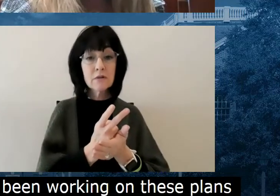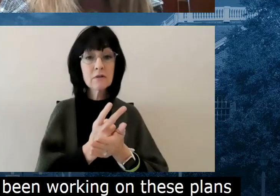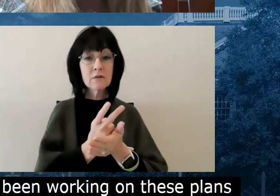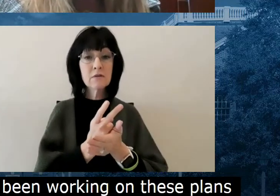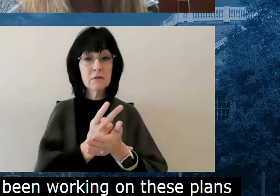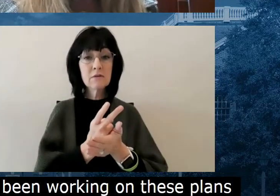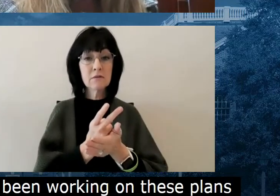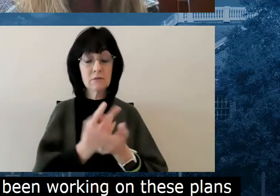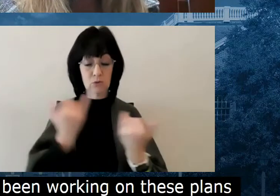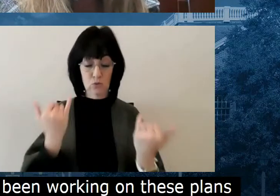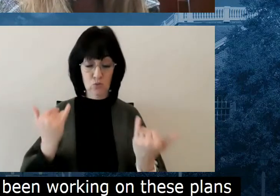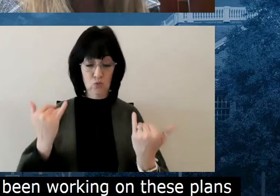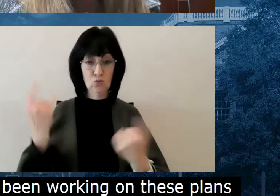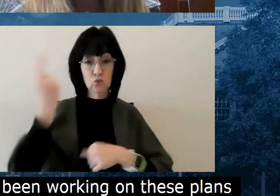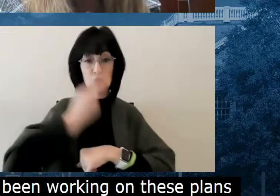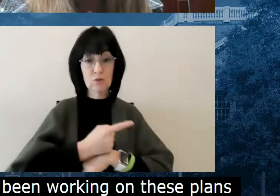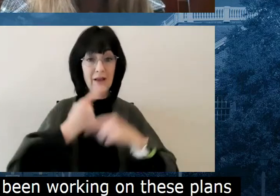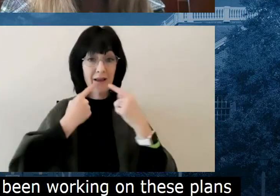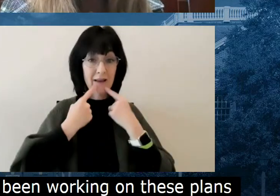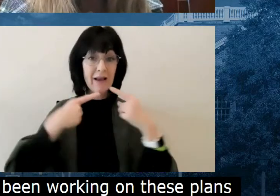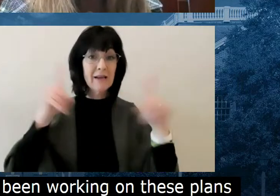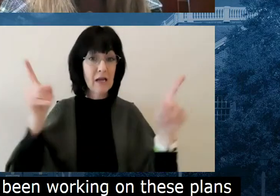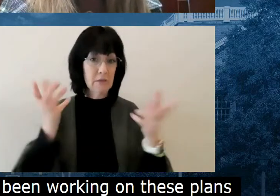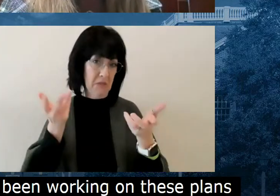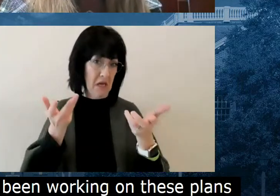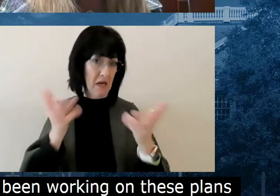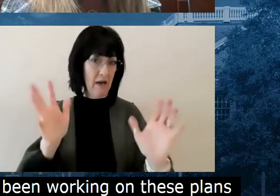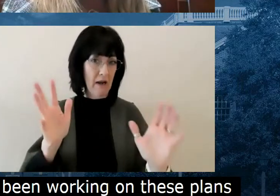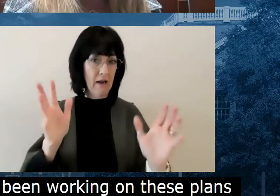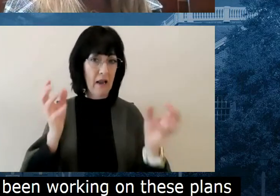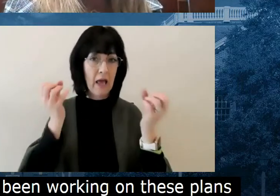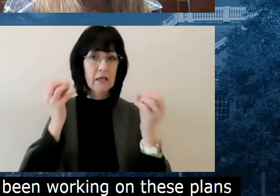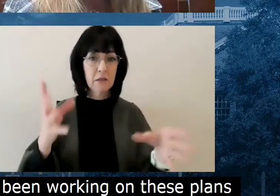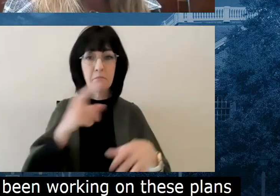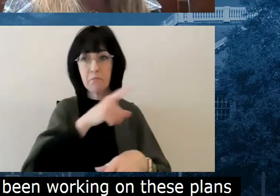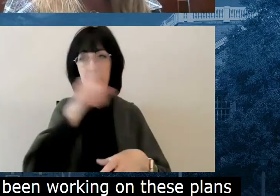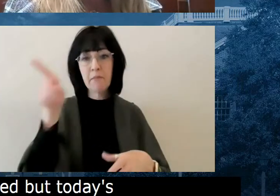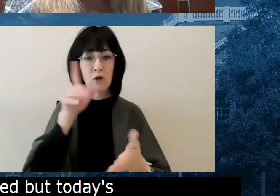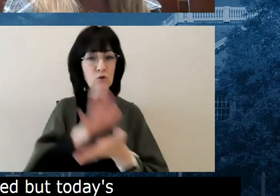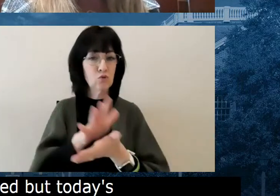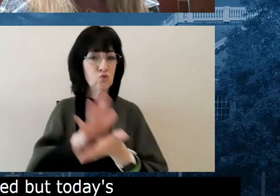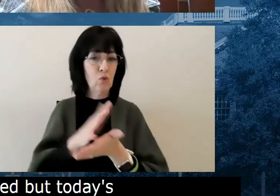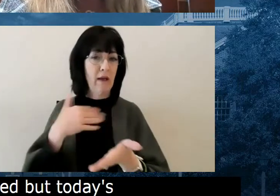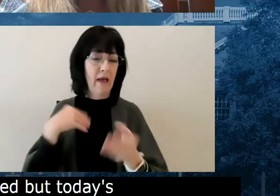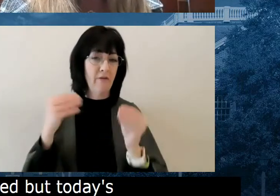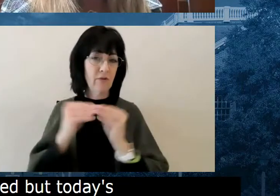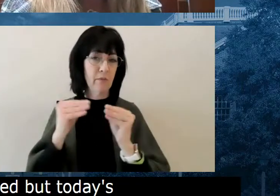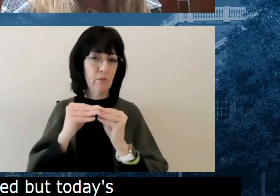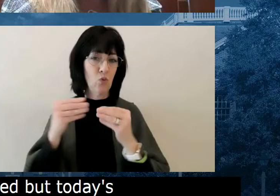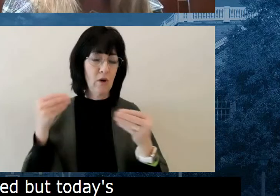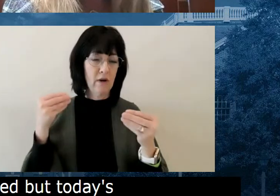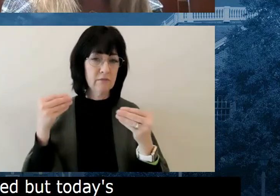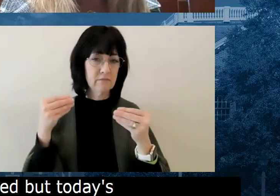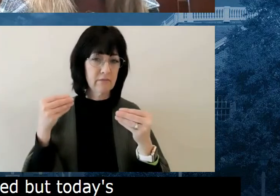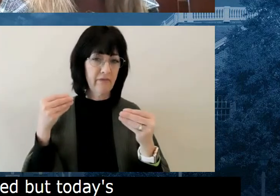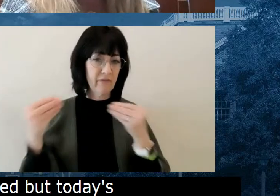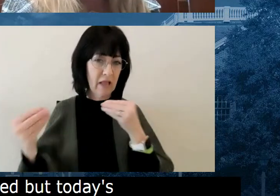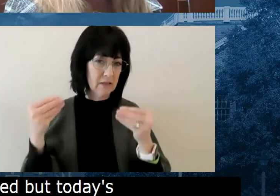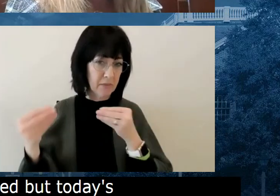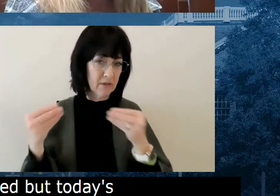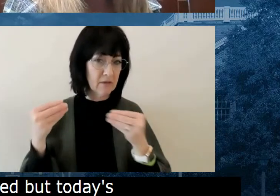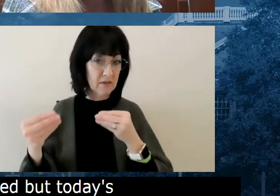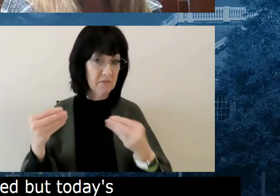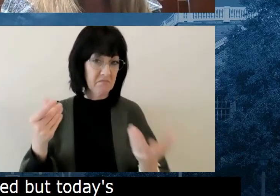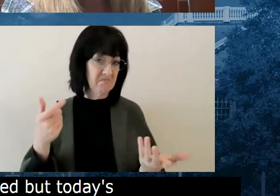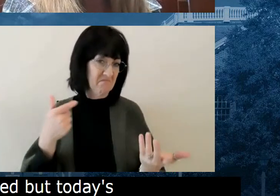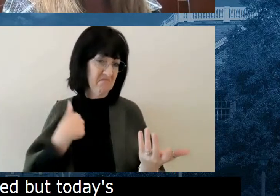today's announcement will allow many of these schools to have more flexibility. So my guess is we'll probably get